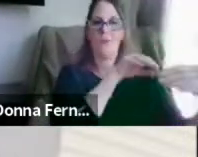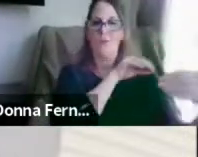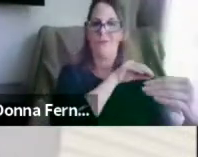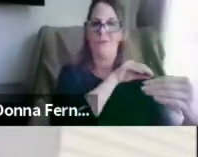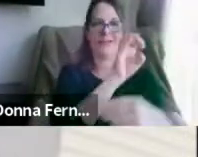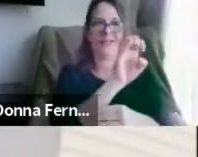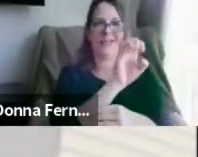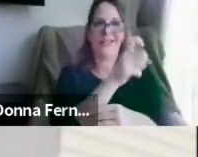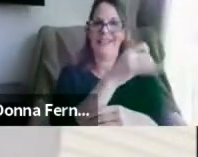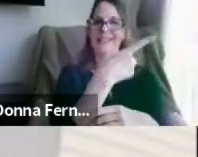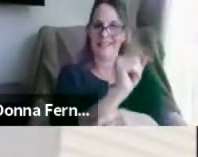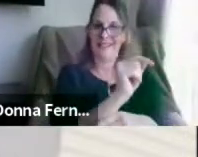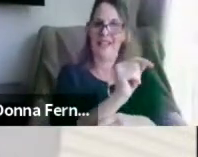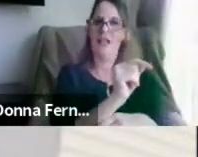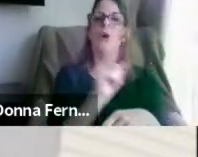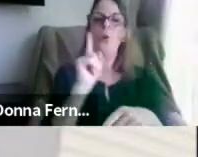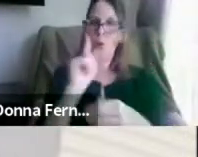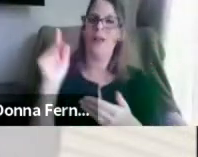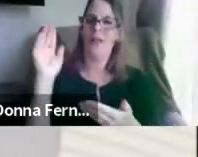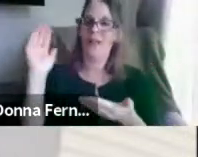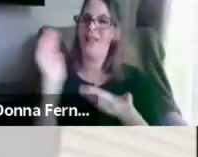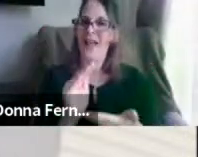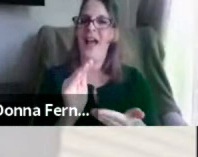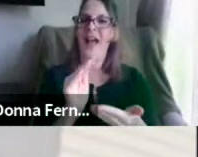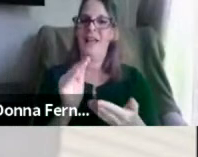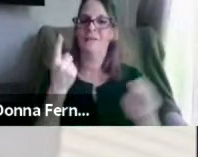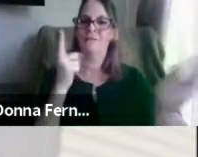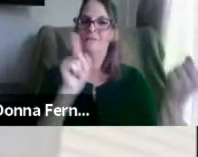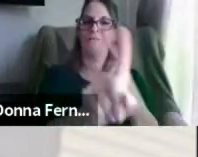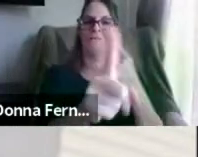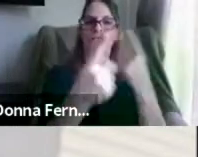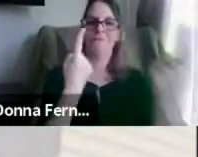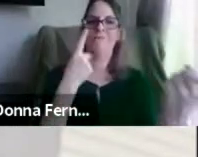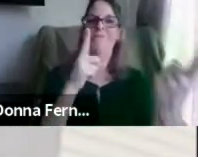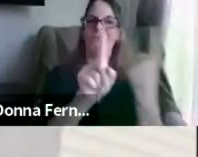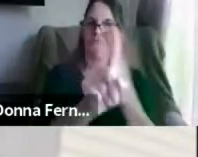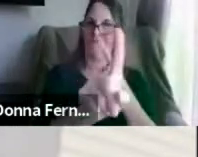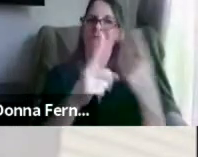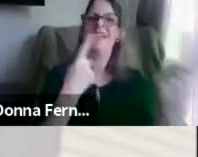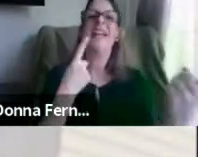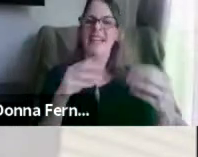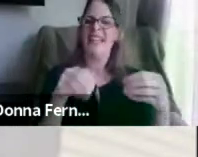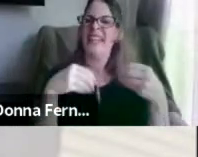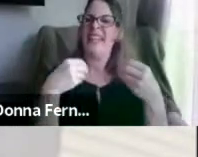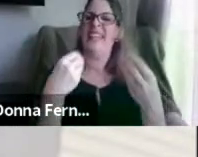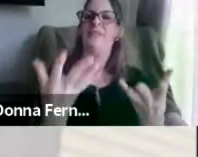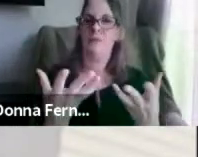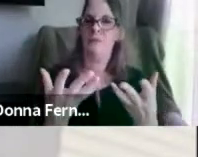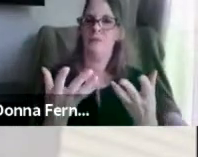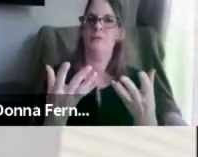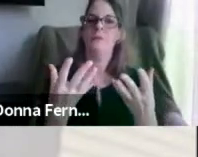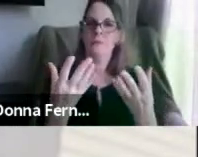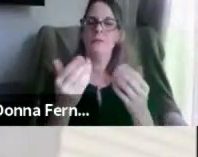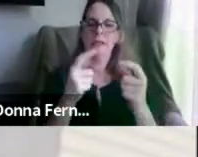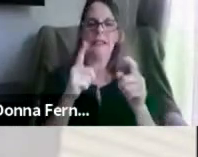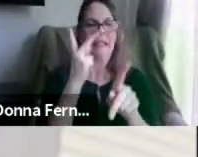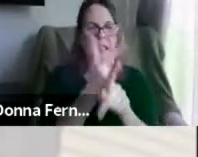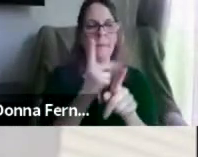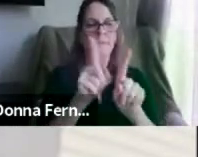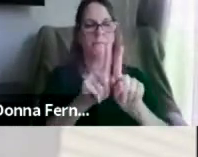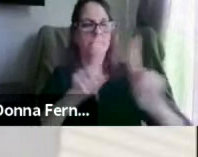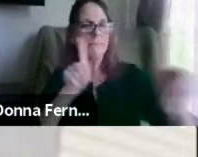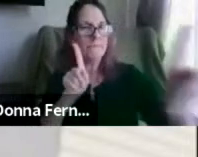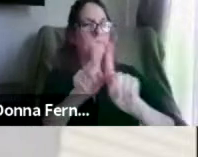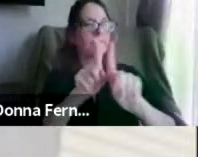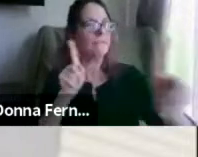the face-to-face time that people have as they're passing through that threshold. That's just going to give them one more opportunity to socially distance. If